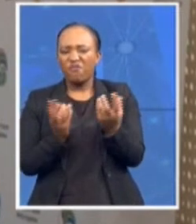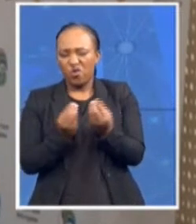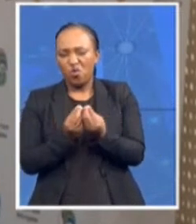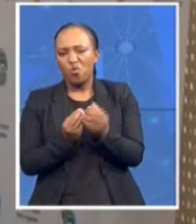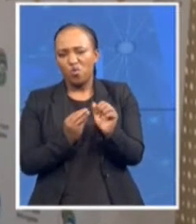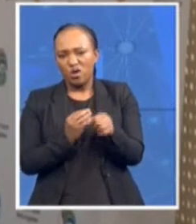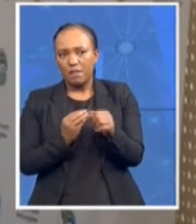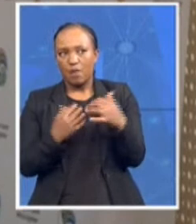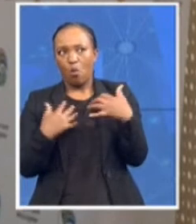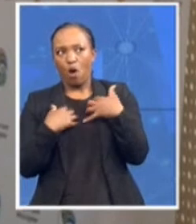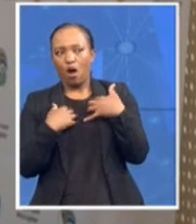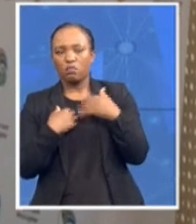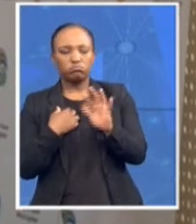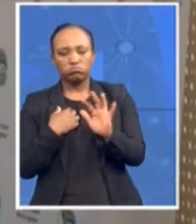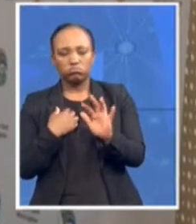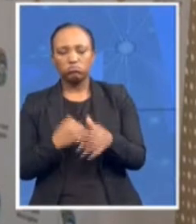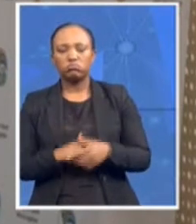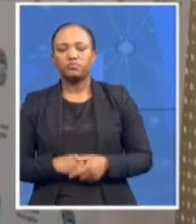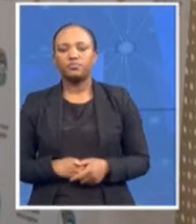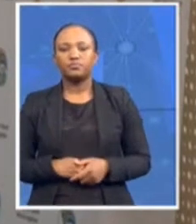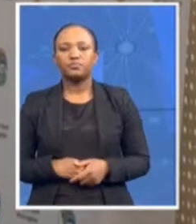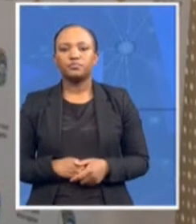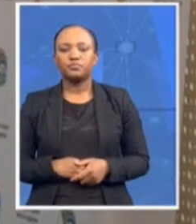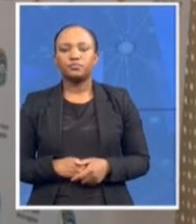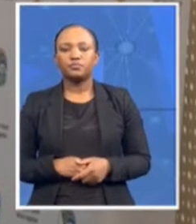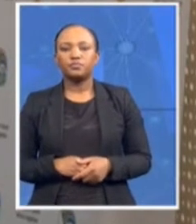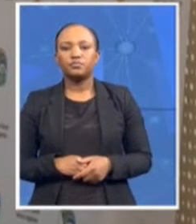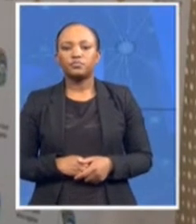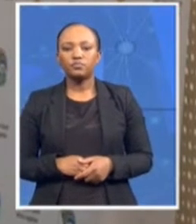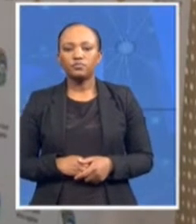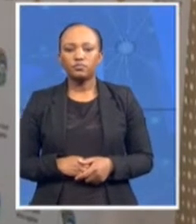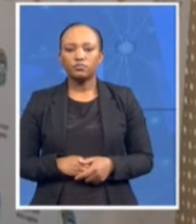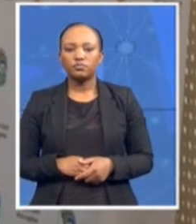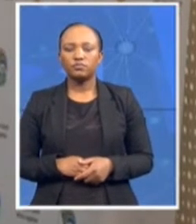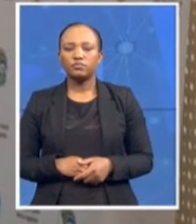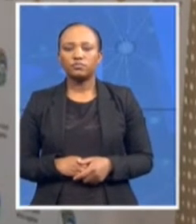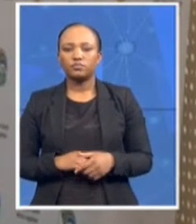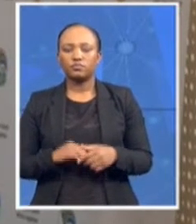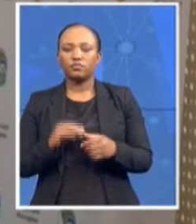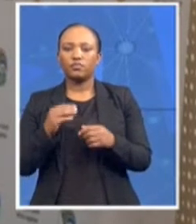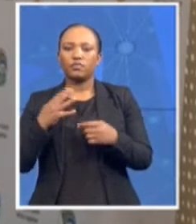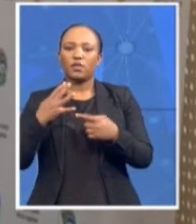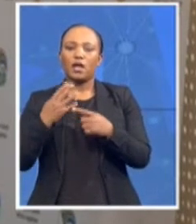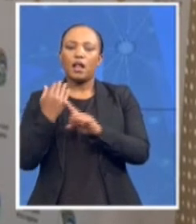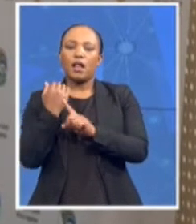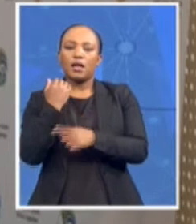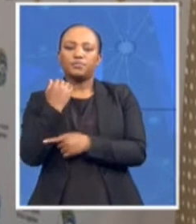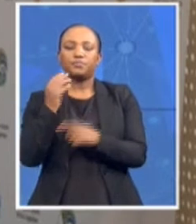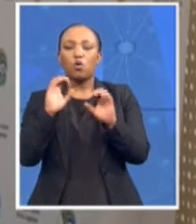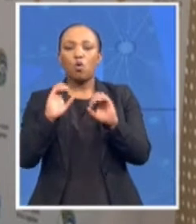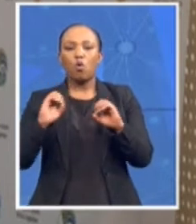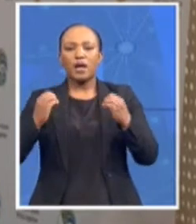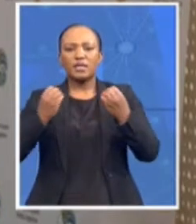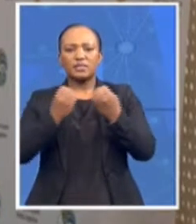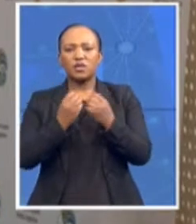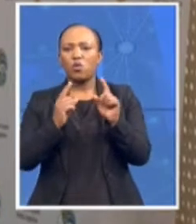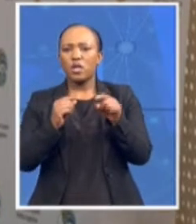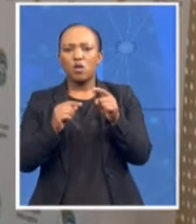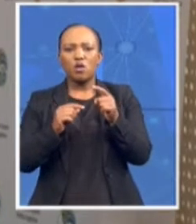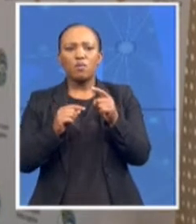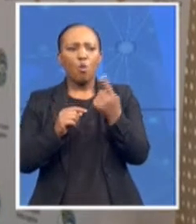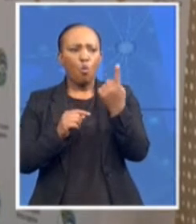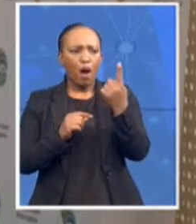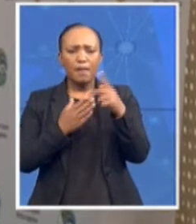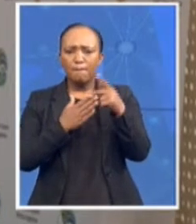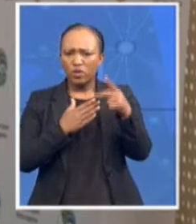that perspective. And then lastly, no organization could be funded for more than one project. After consultation